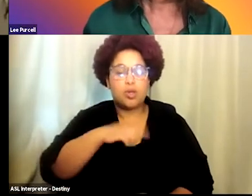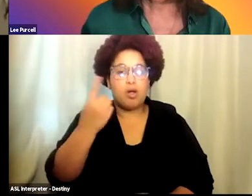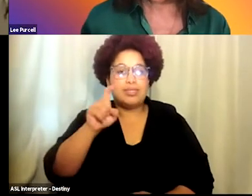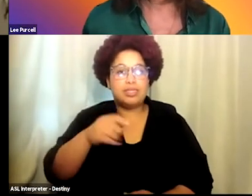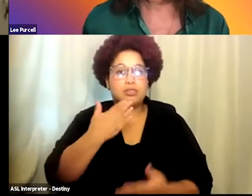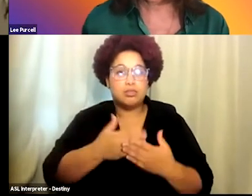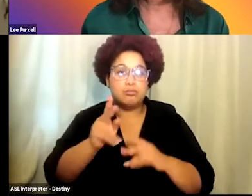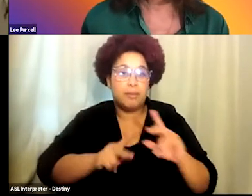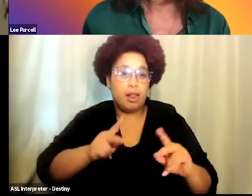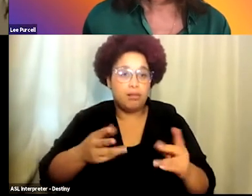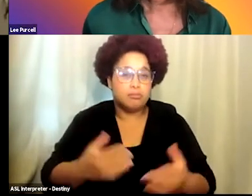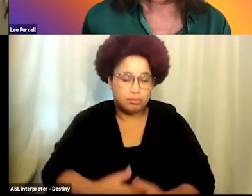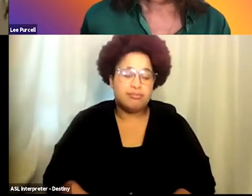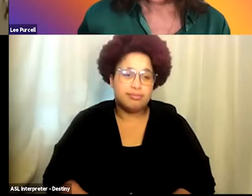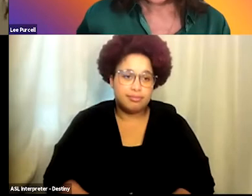people. And